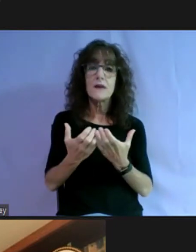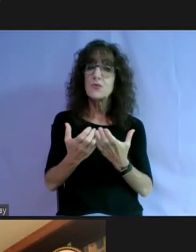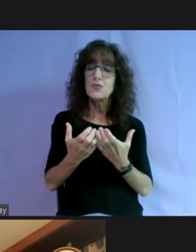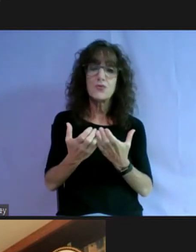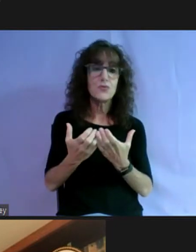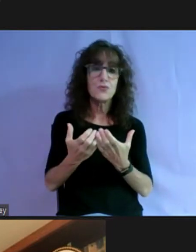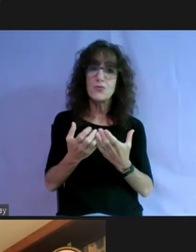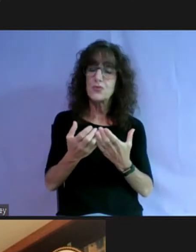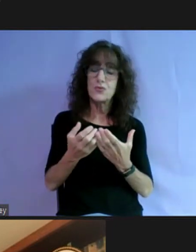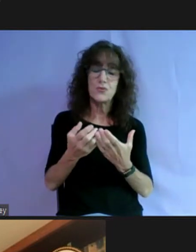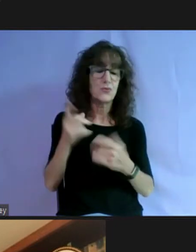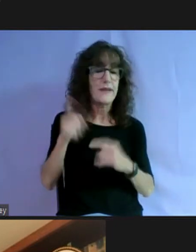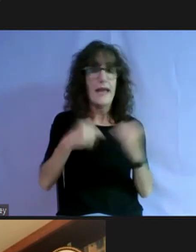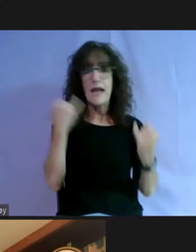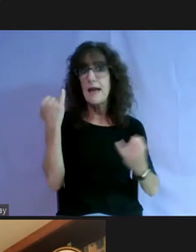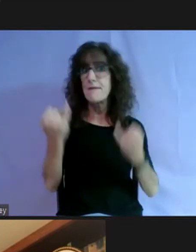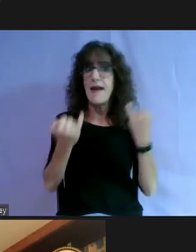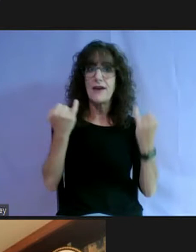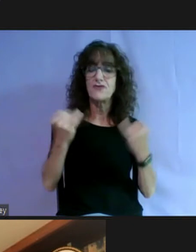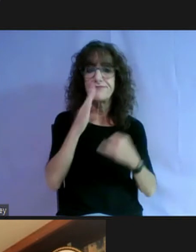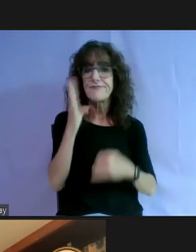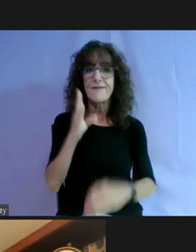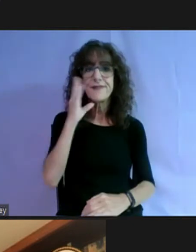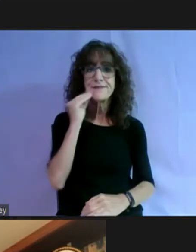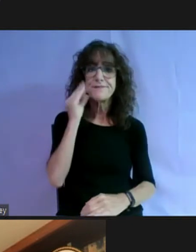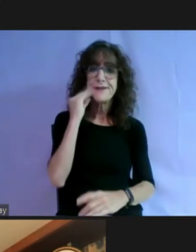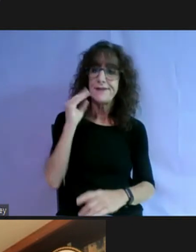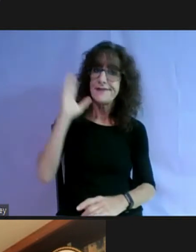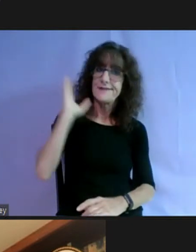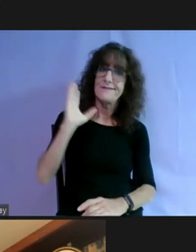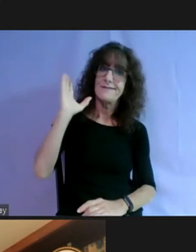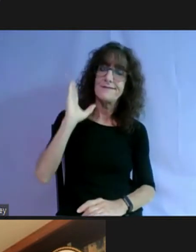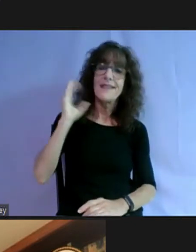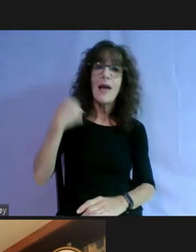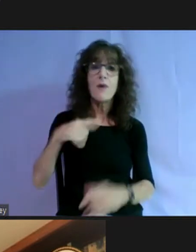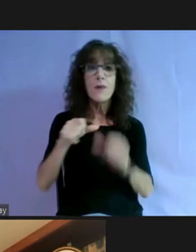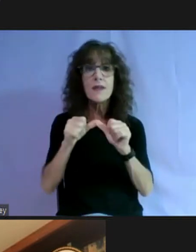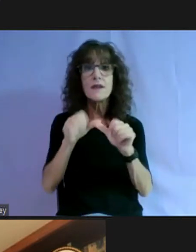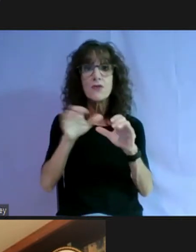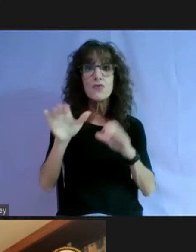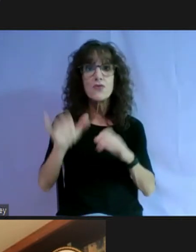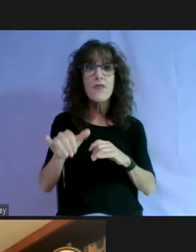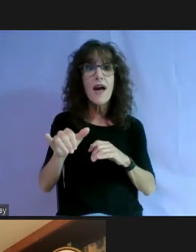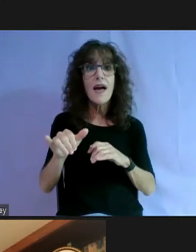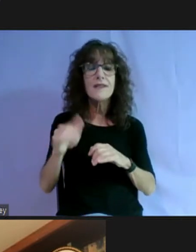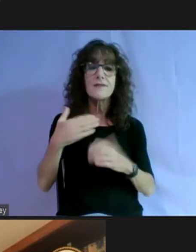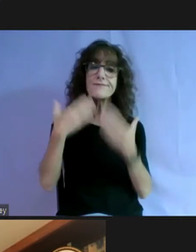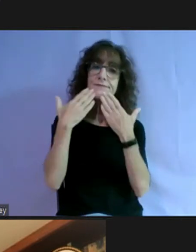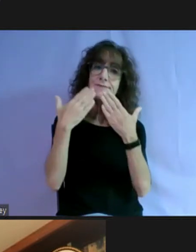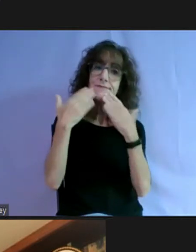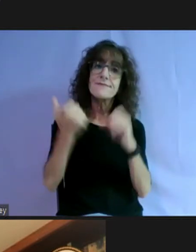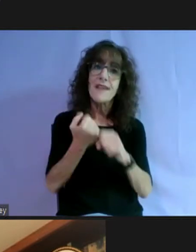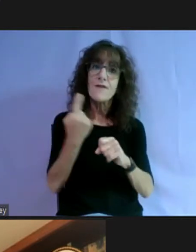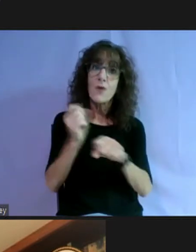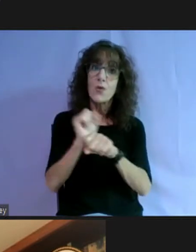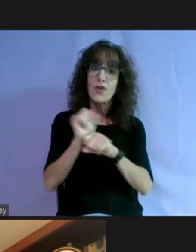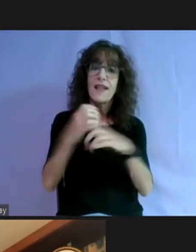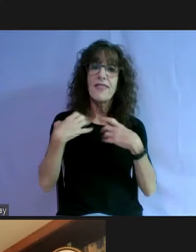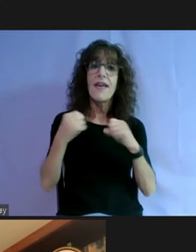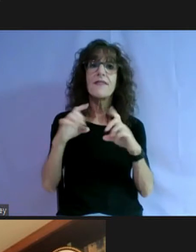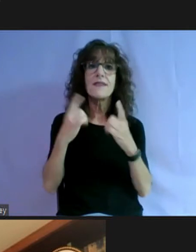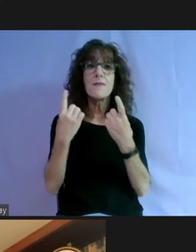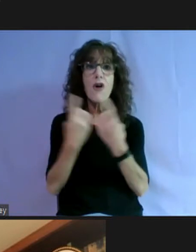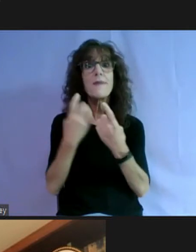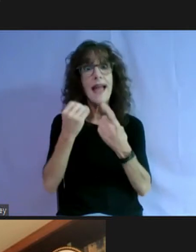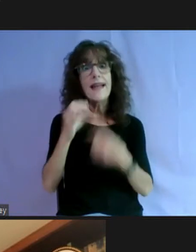we've ever seen before. And we're going to continue to do that. So my thanks to everybody at the health department and in